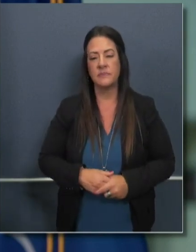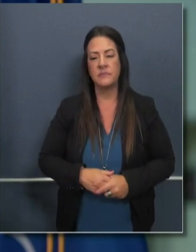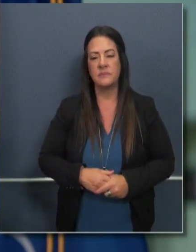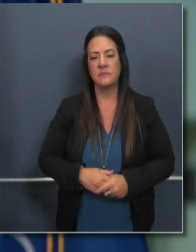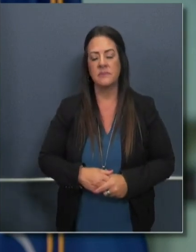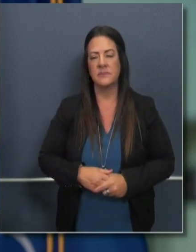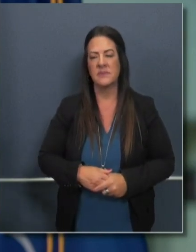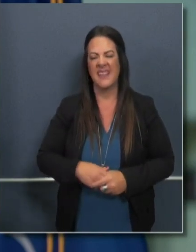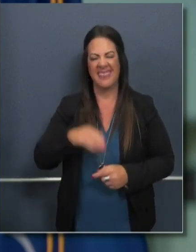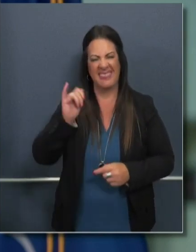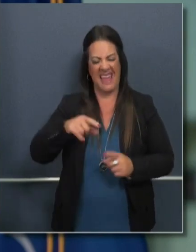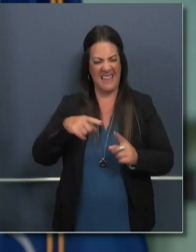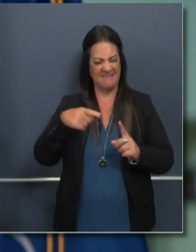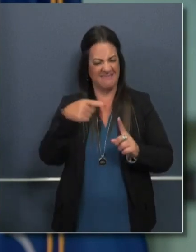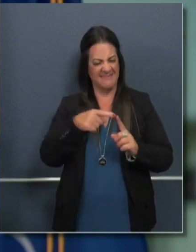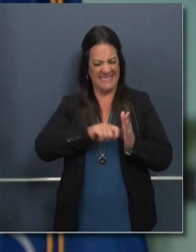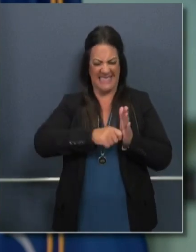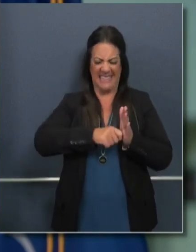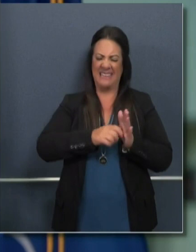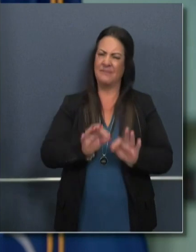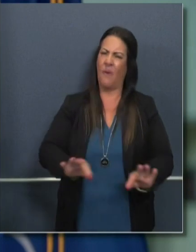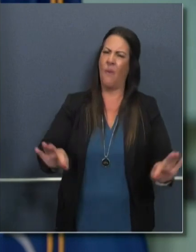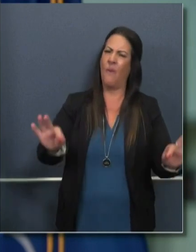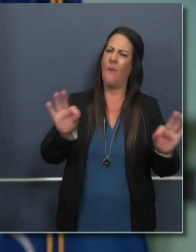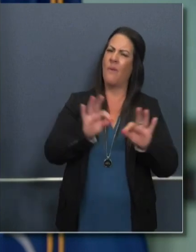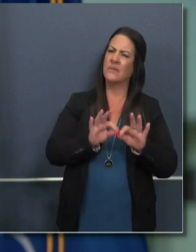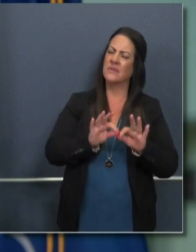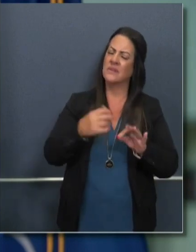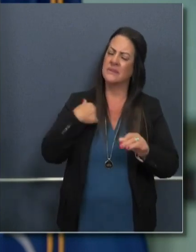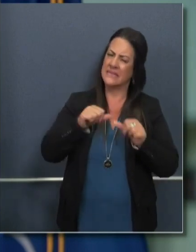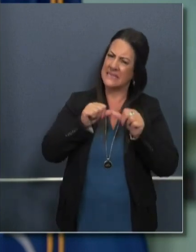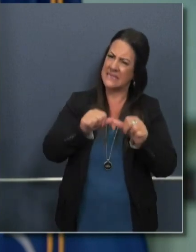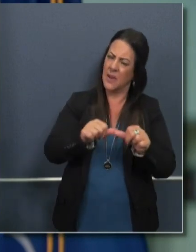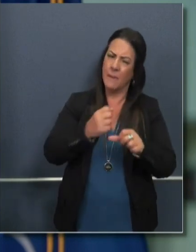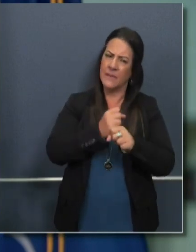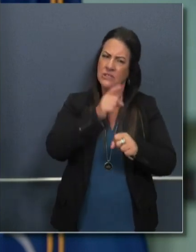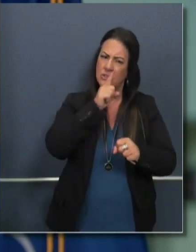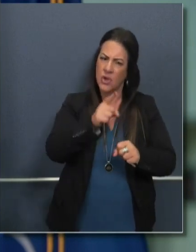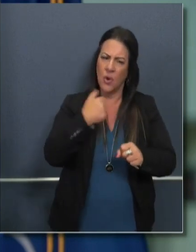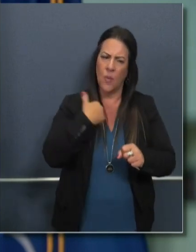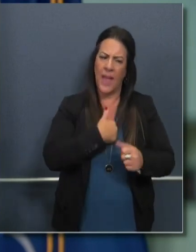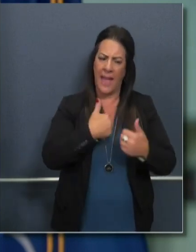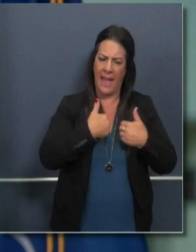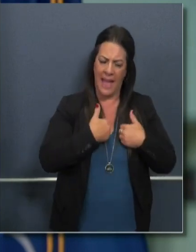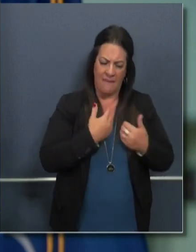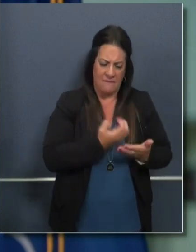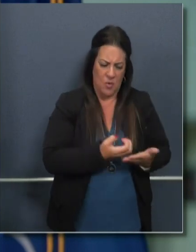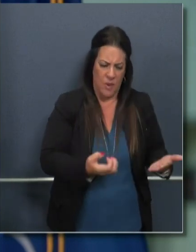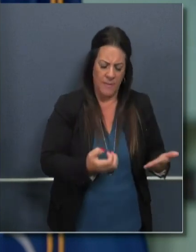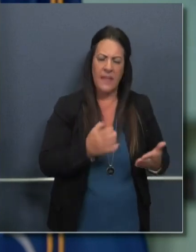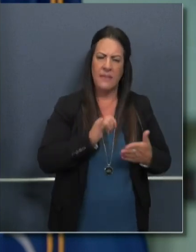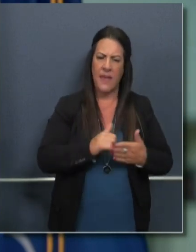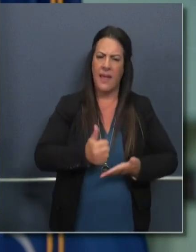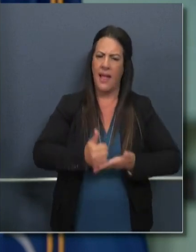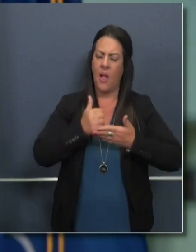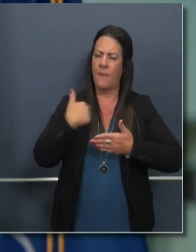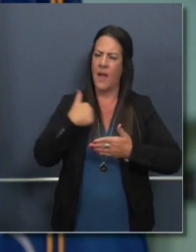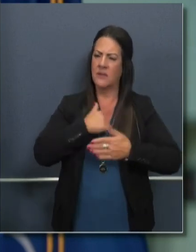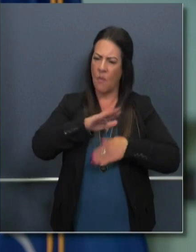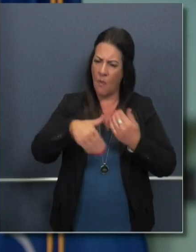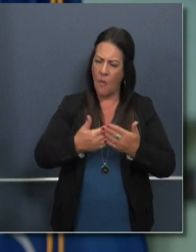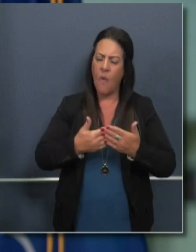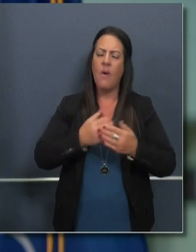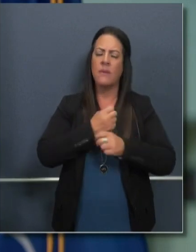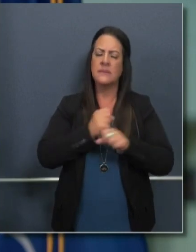in terms of our ability to continue with safely modifying our stay-at-home